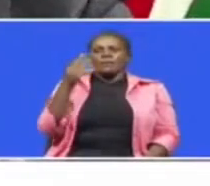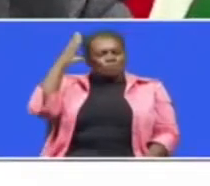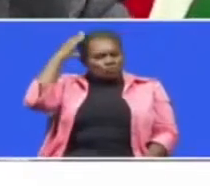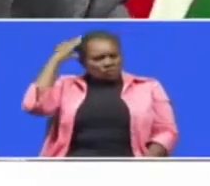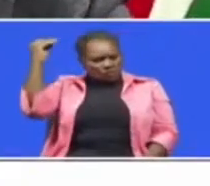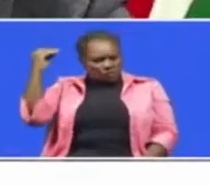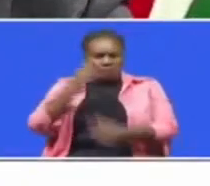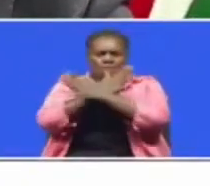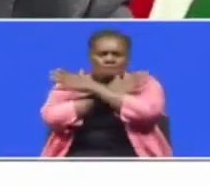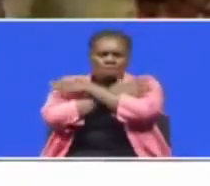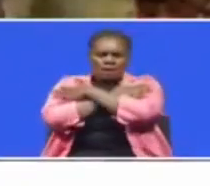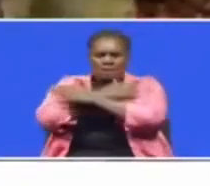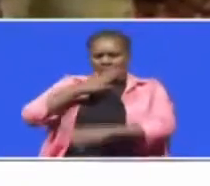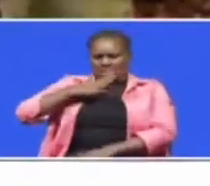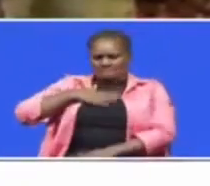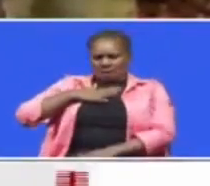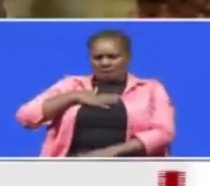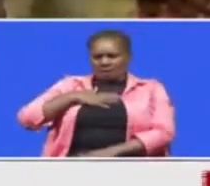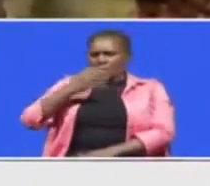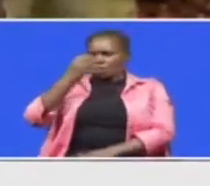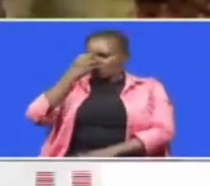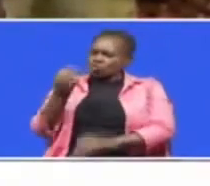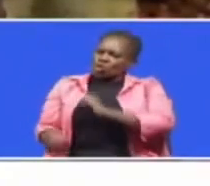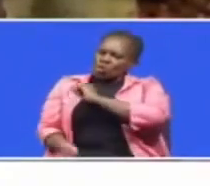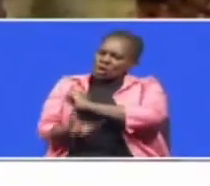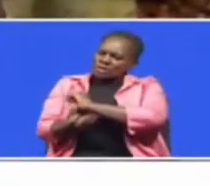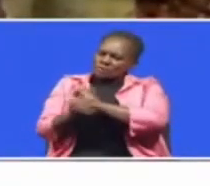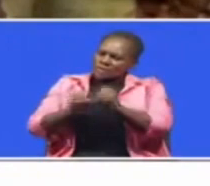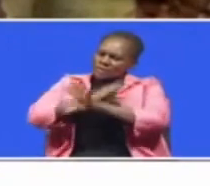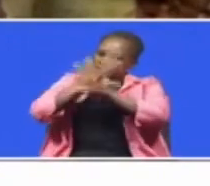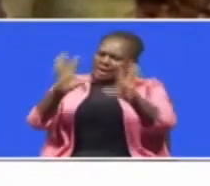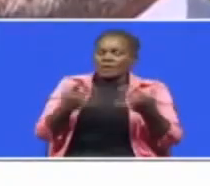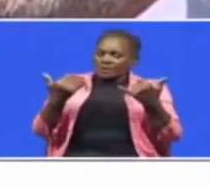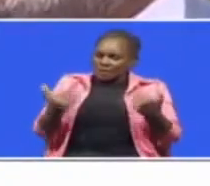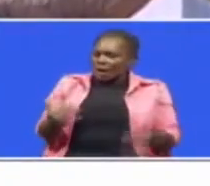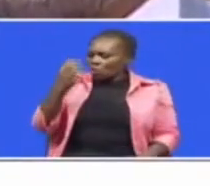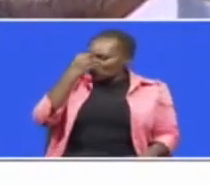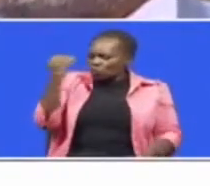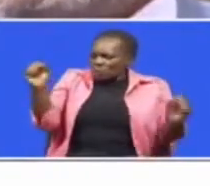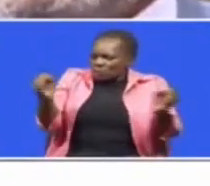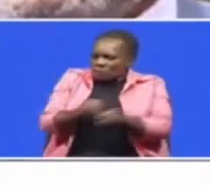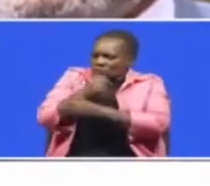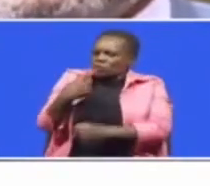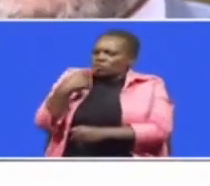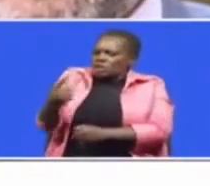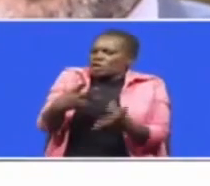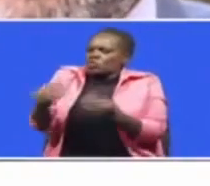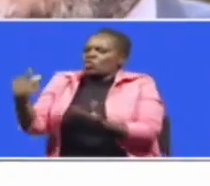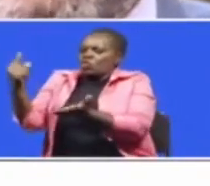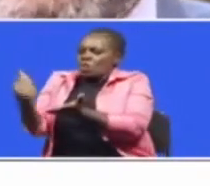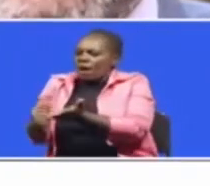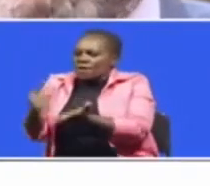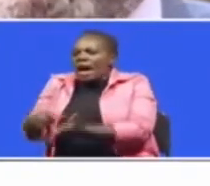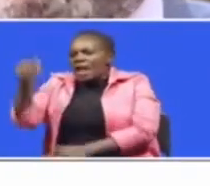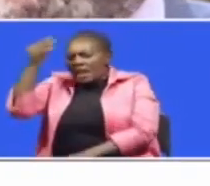Museveni ni rafiki yangu. We want Ruto to come clear on his relationship with NRM. Ruto cannot claim to go to Uganda